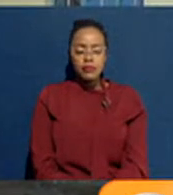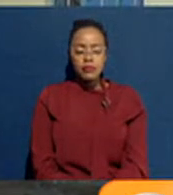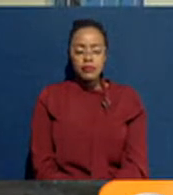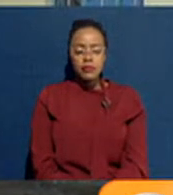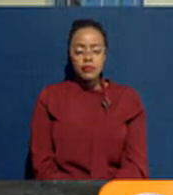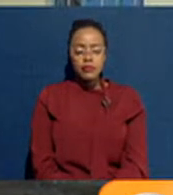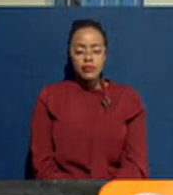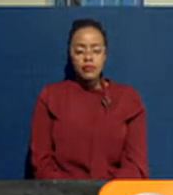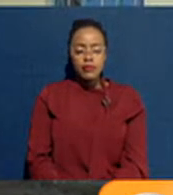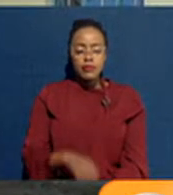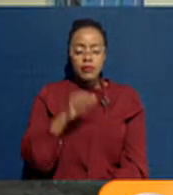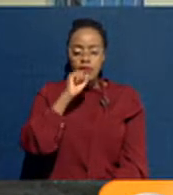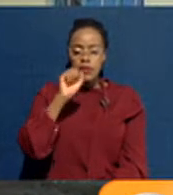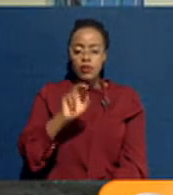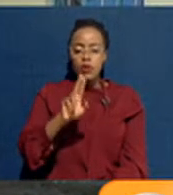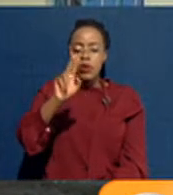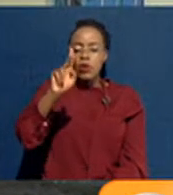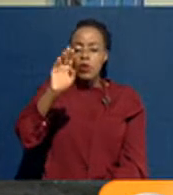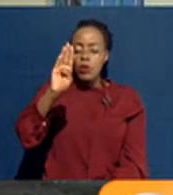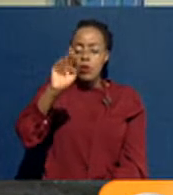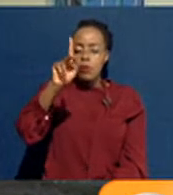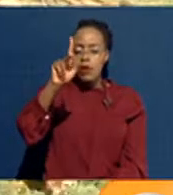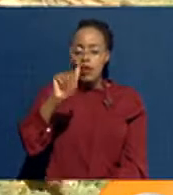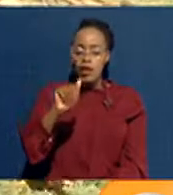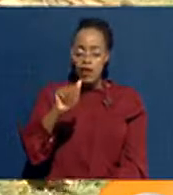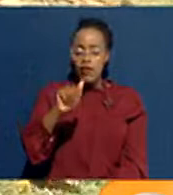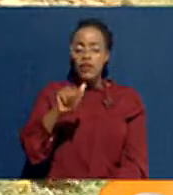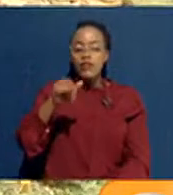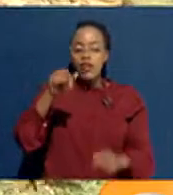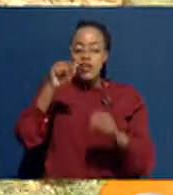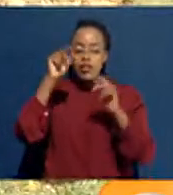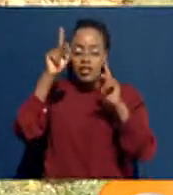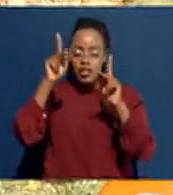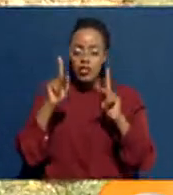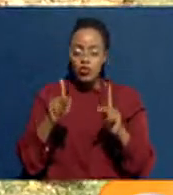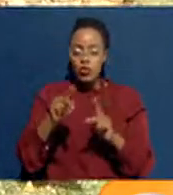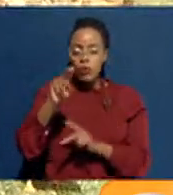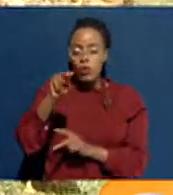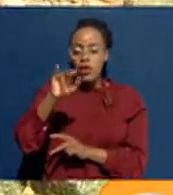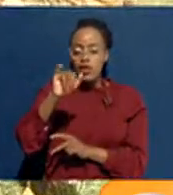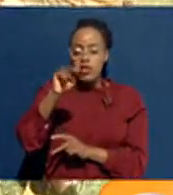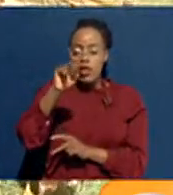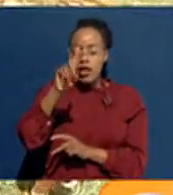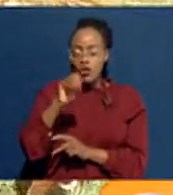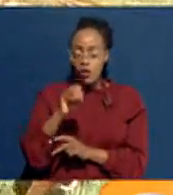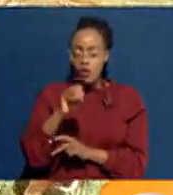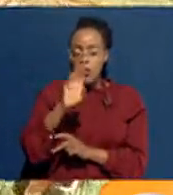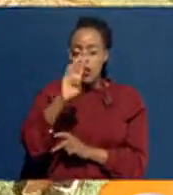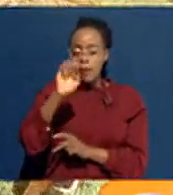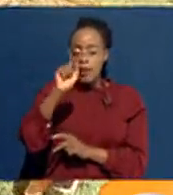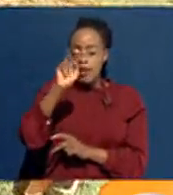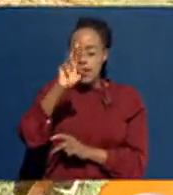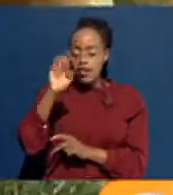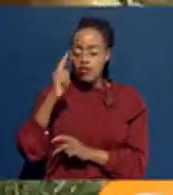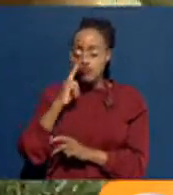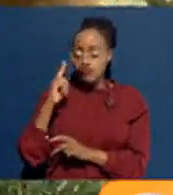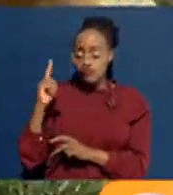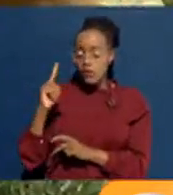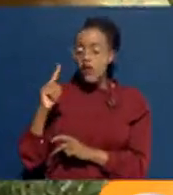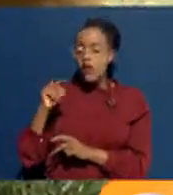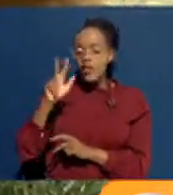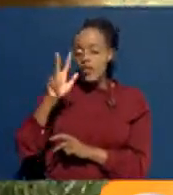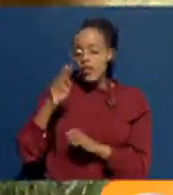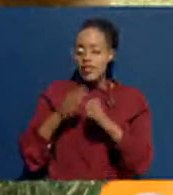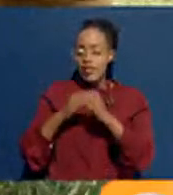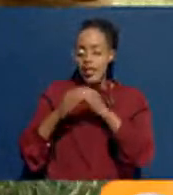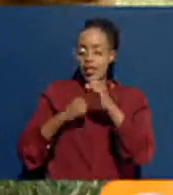At the old Ombaka Secondary School in Nyando, Kisumu County, Beatrice Anyango, a 39-year-old mother